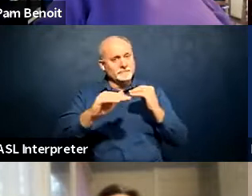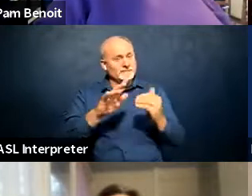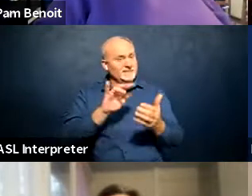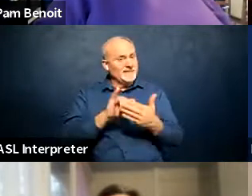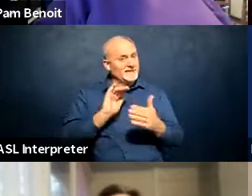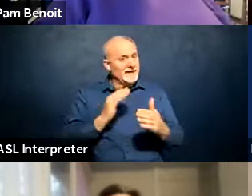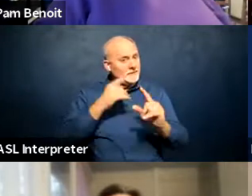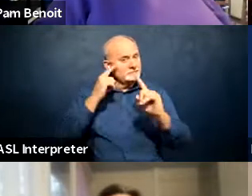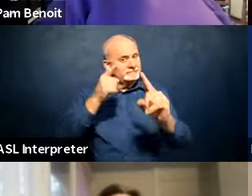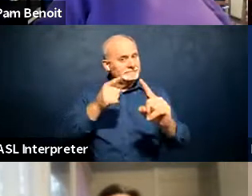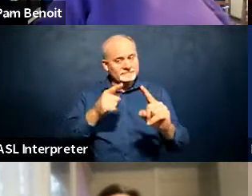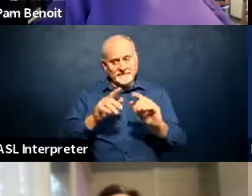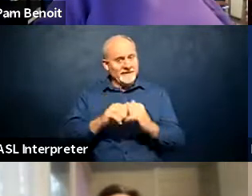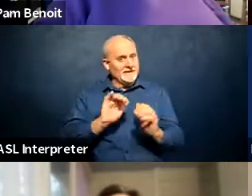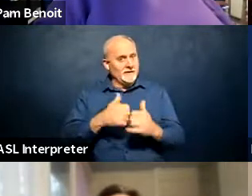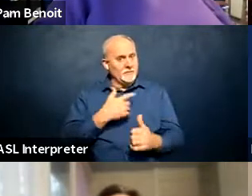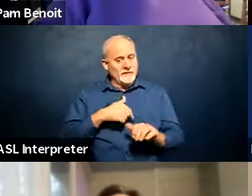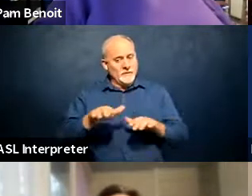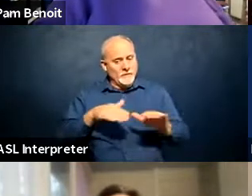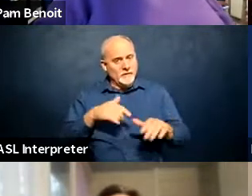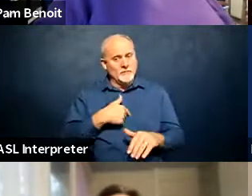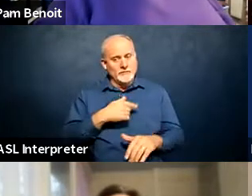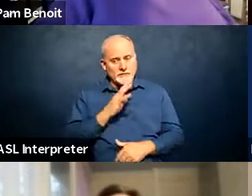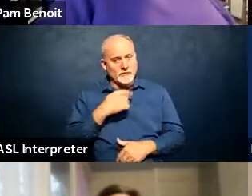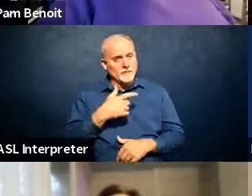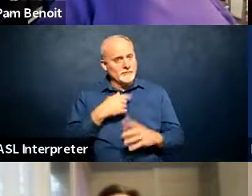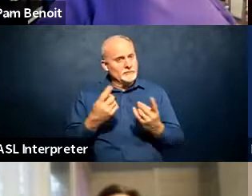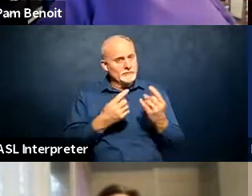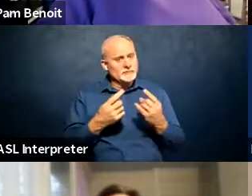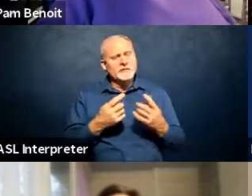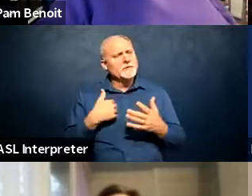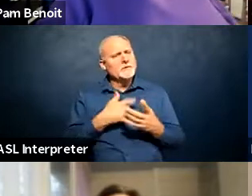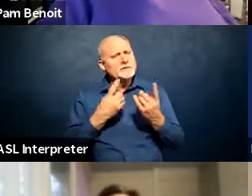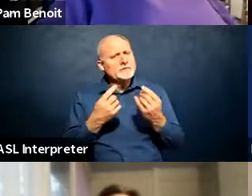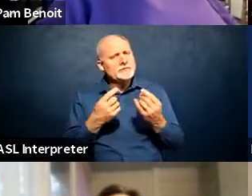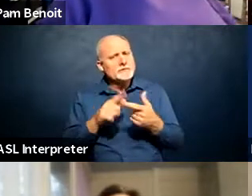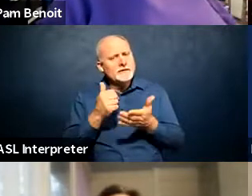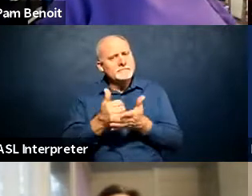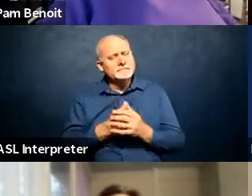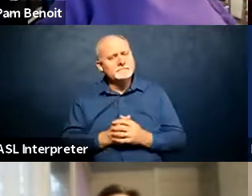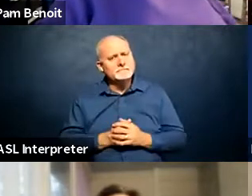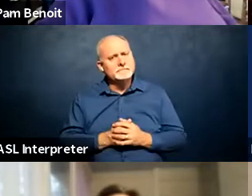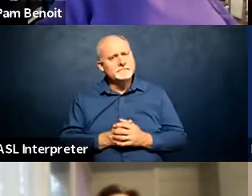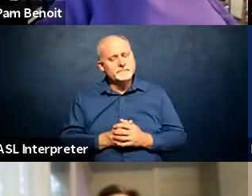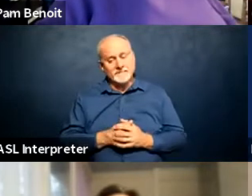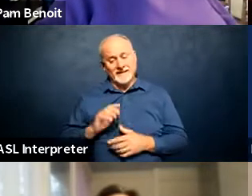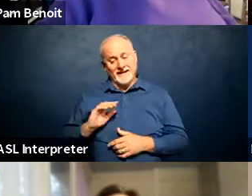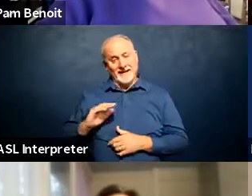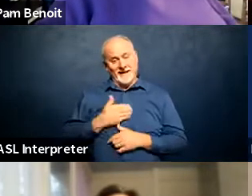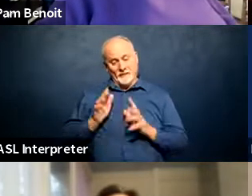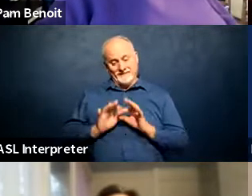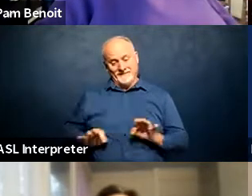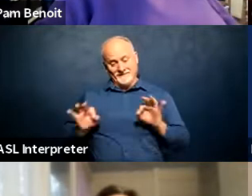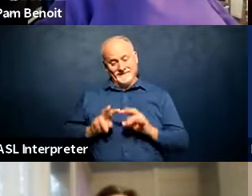walk our talk. So what do we do? What actions can we take? Our principles only become meaningful when they